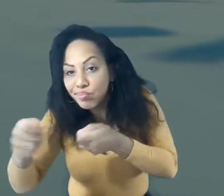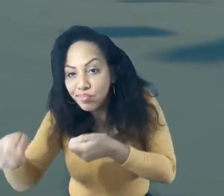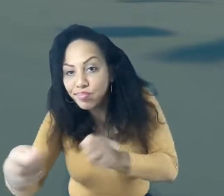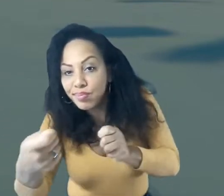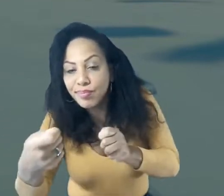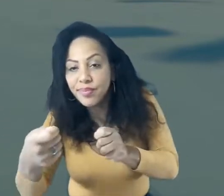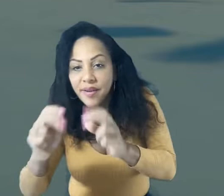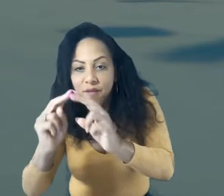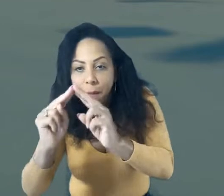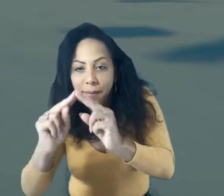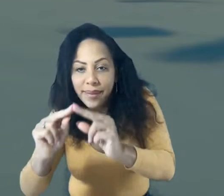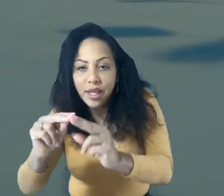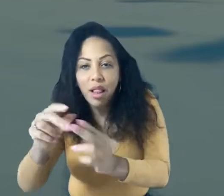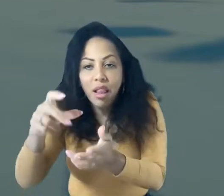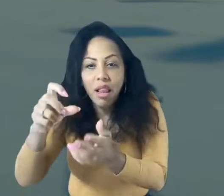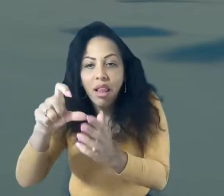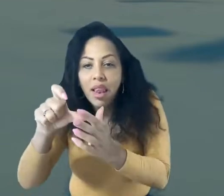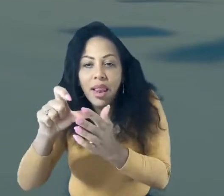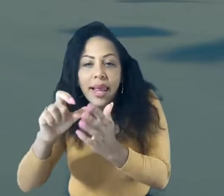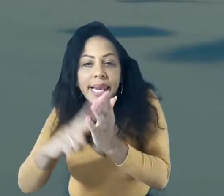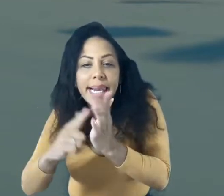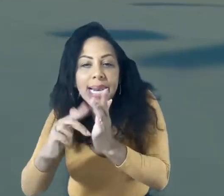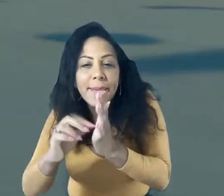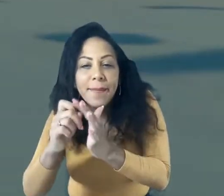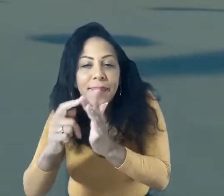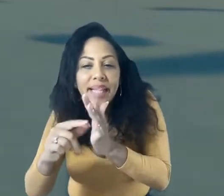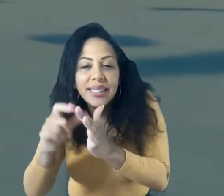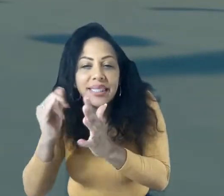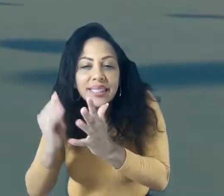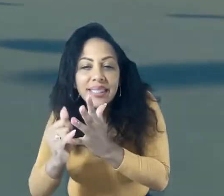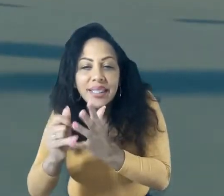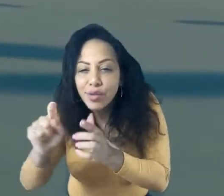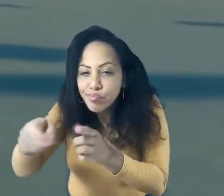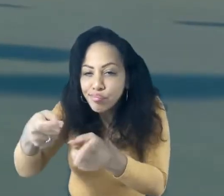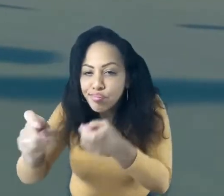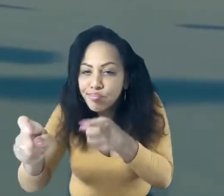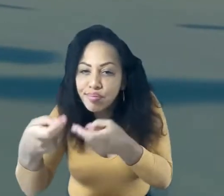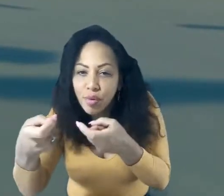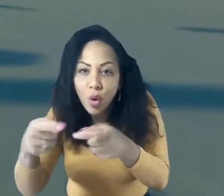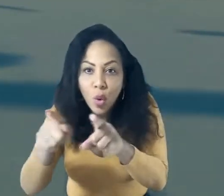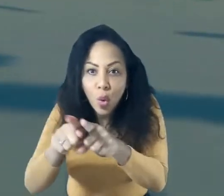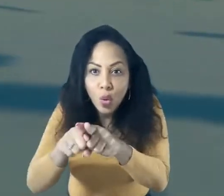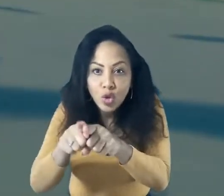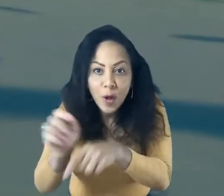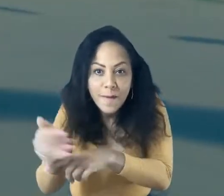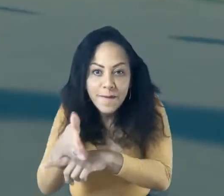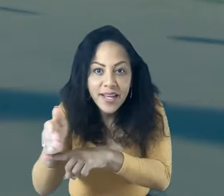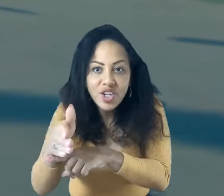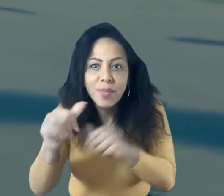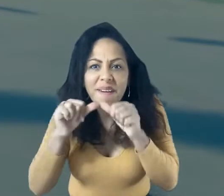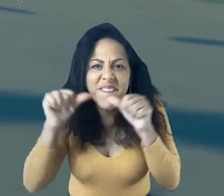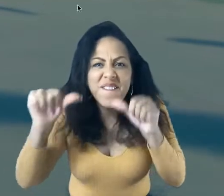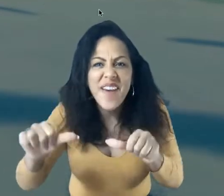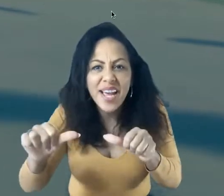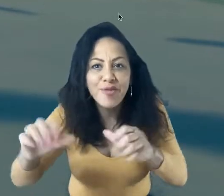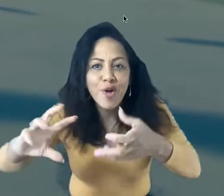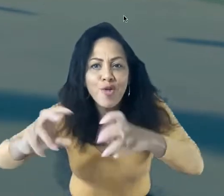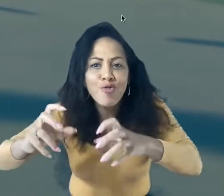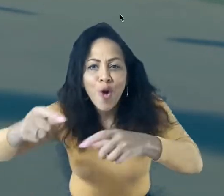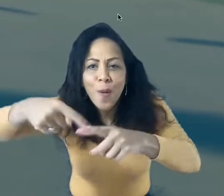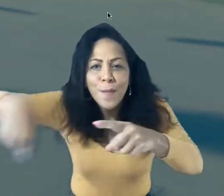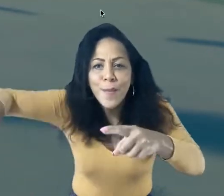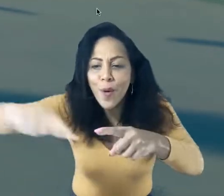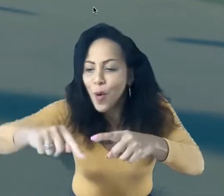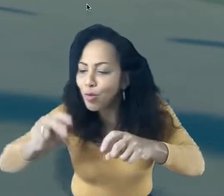Chapel Rock, and fish in the rock pool there, my favourite rock pool. And the